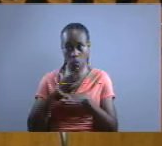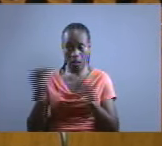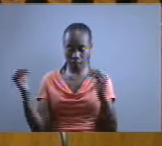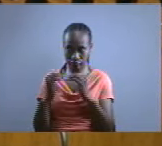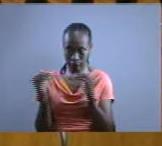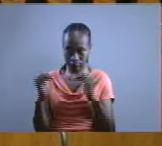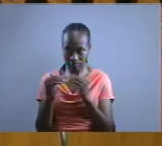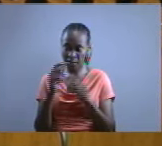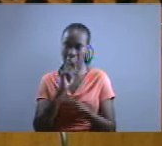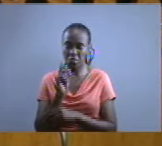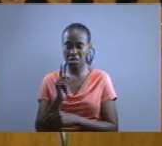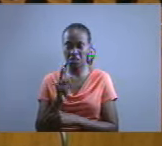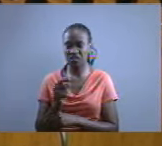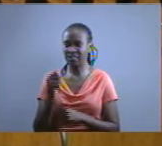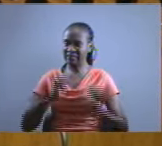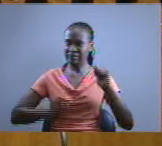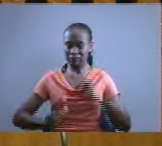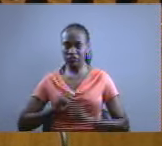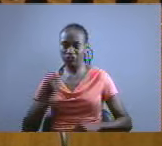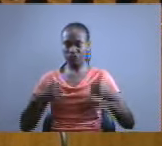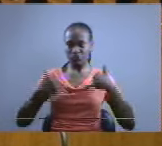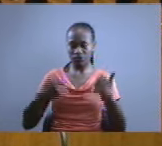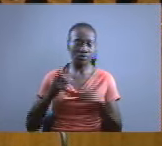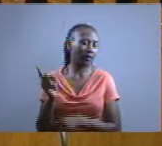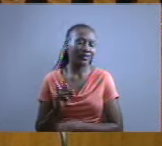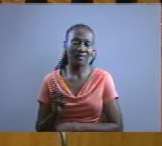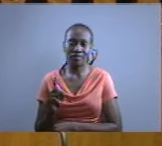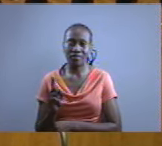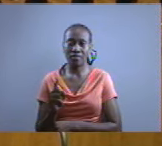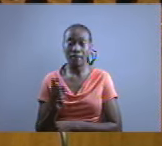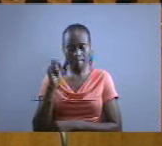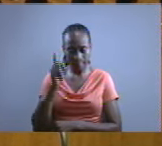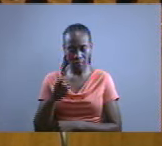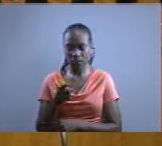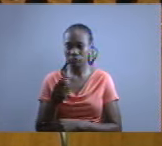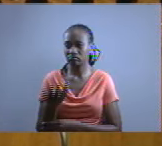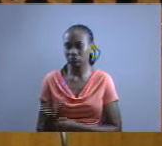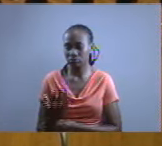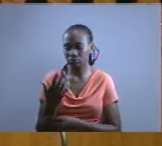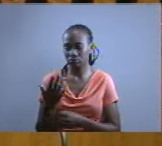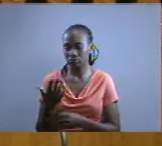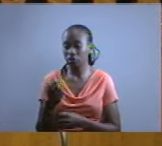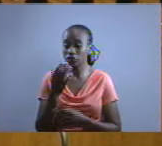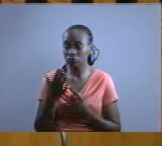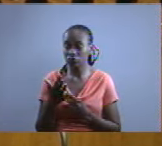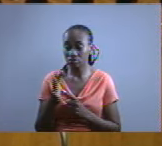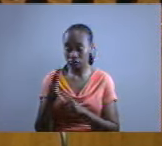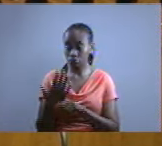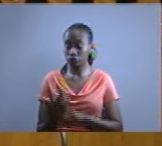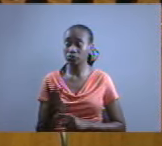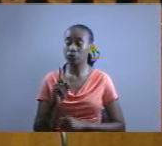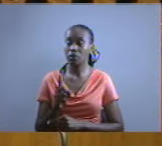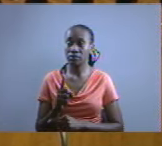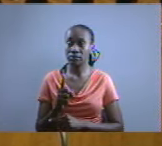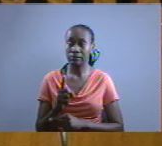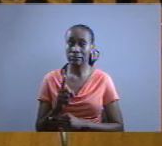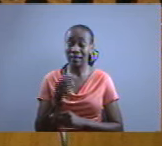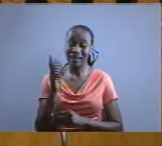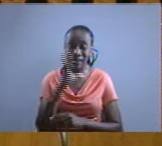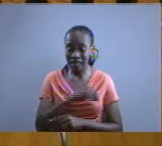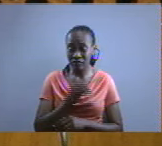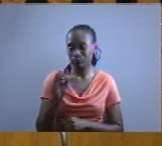not a case for celebration, but that of disappointment and betrayal from some